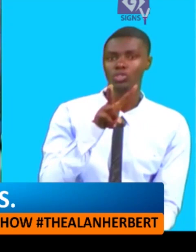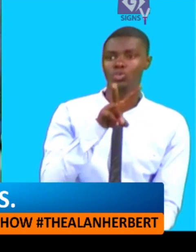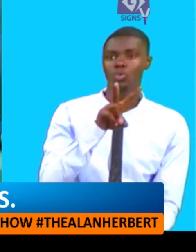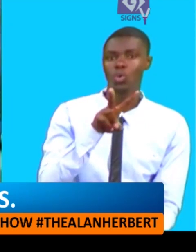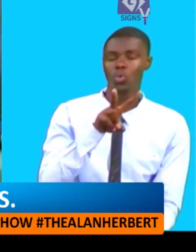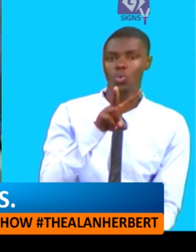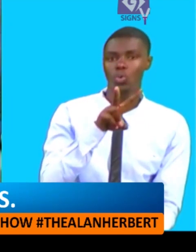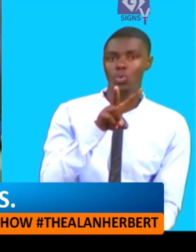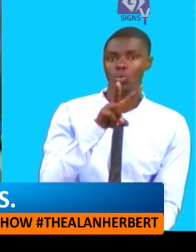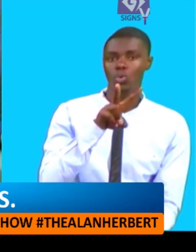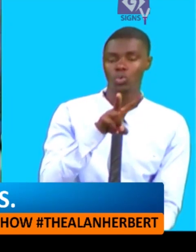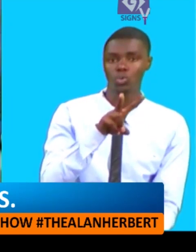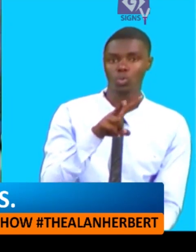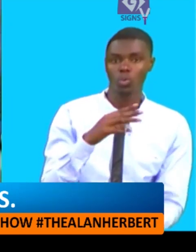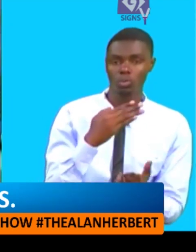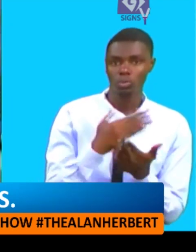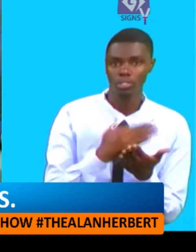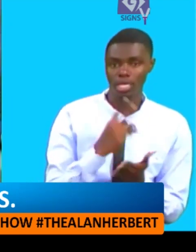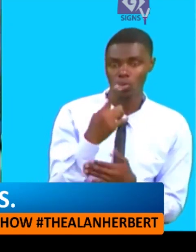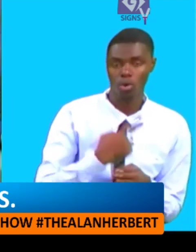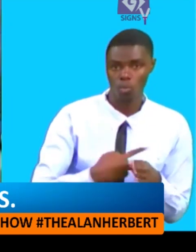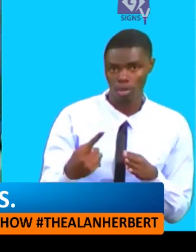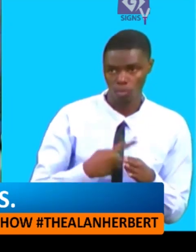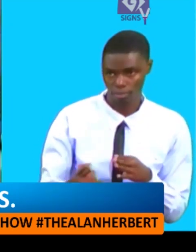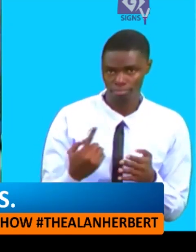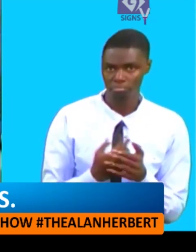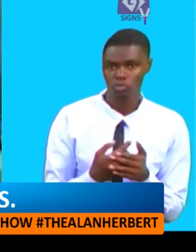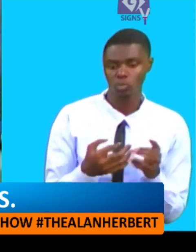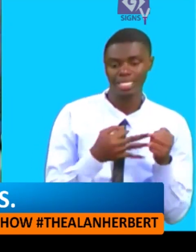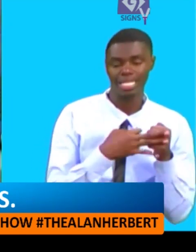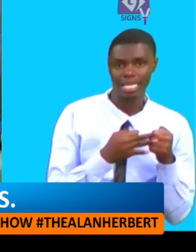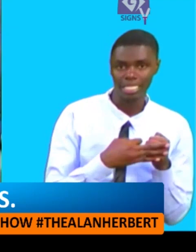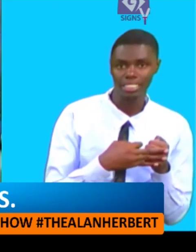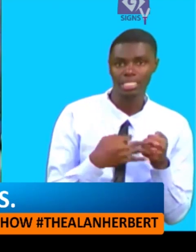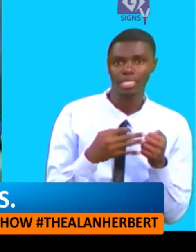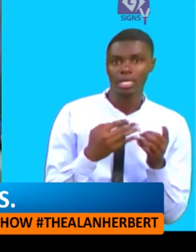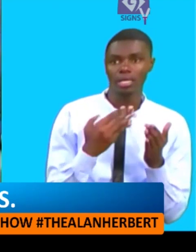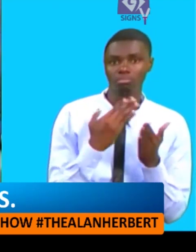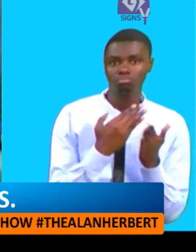them need 2 sessions in a month, in a week. That translates to around 8 sessions in a month.